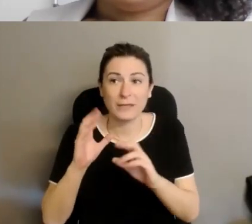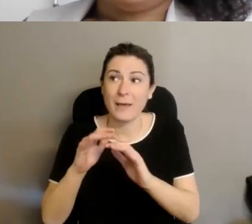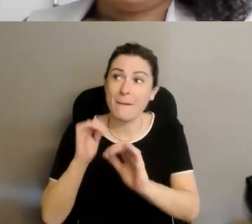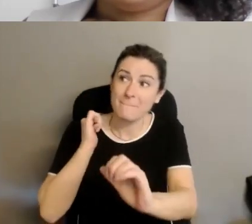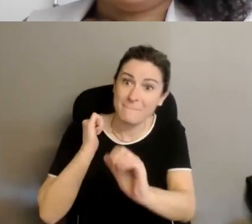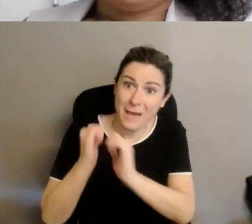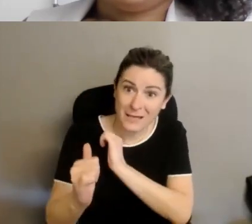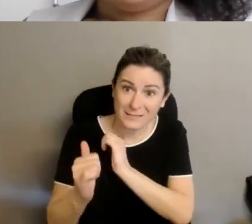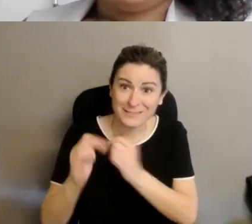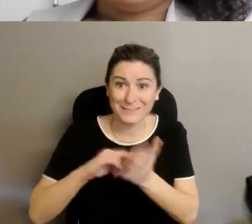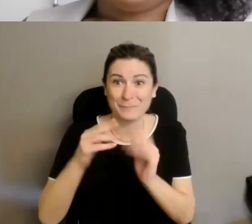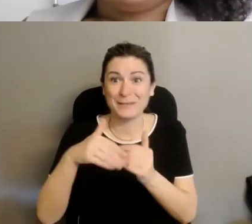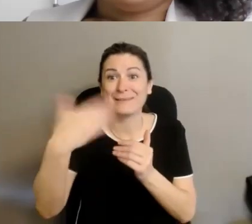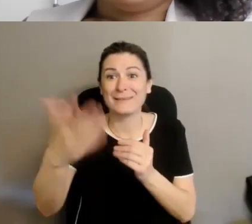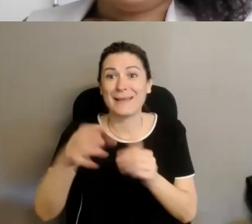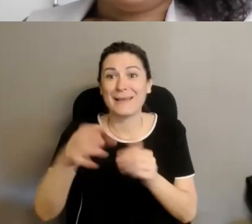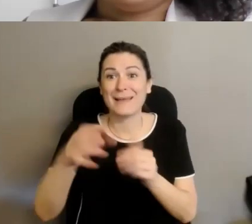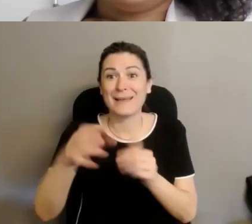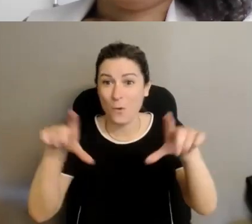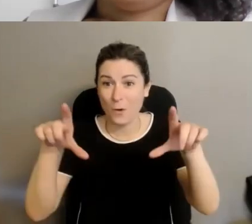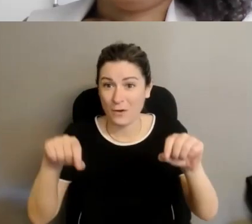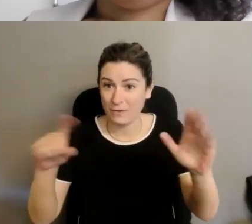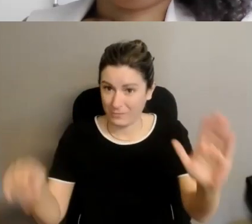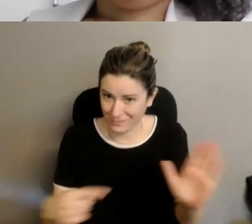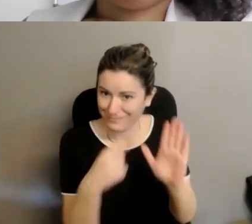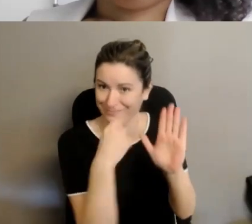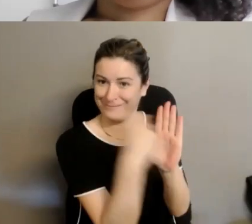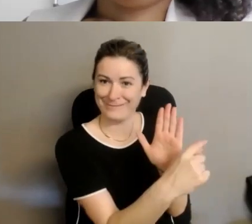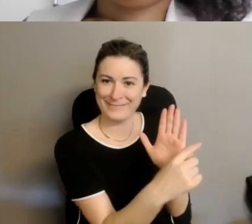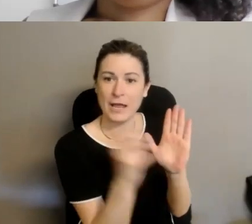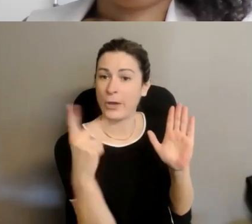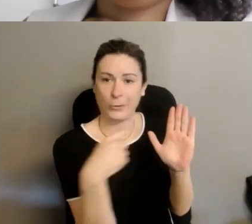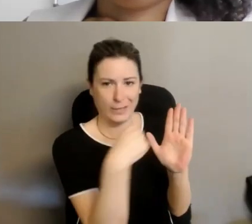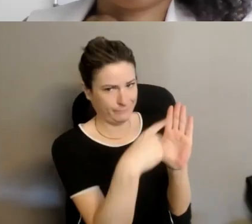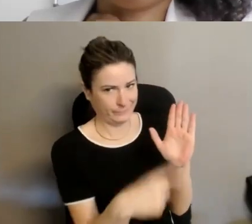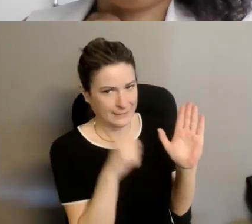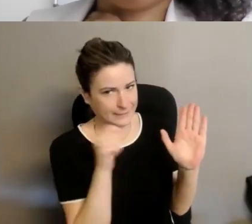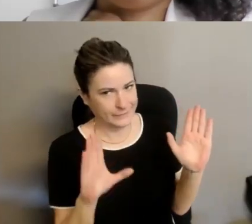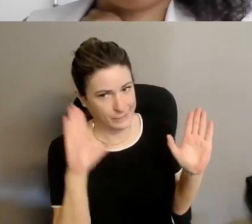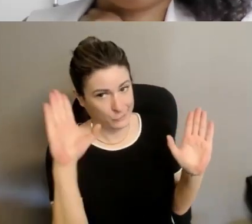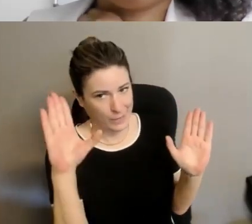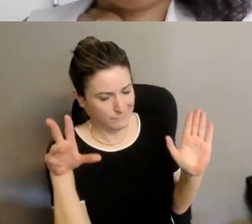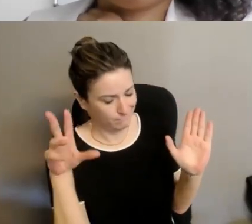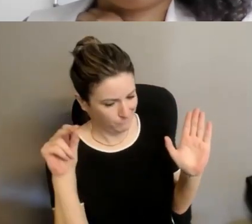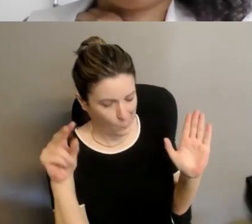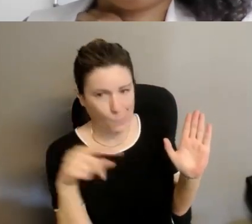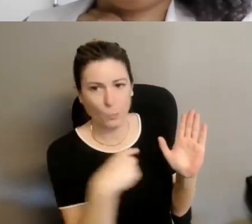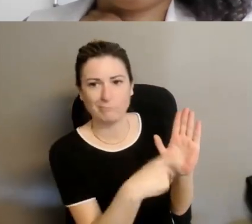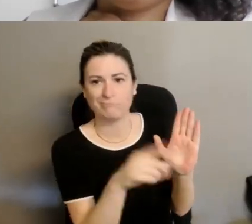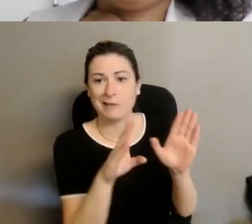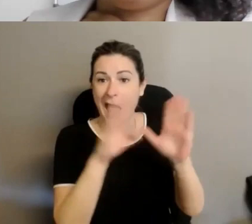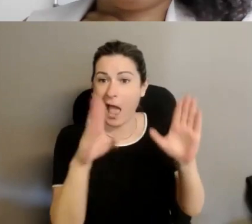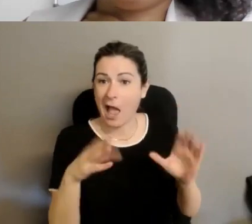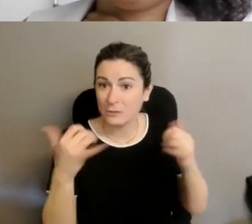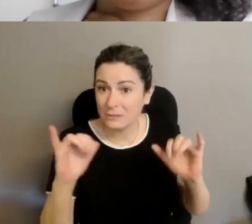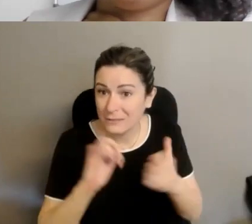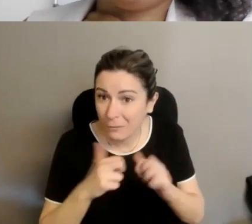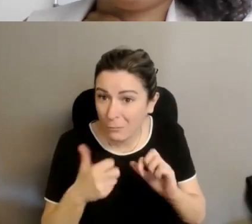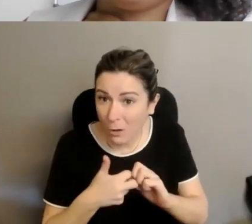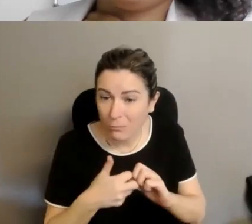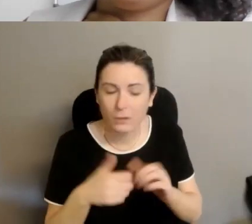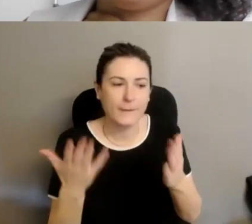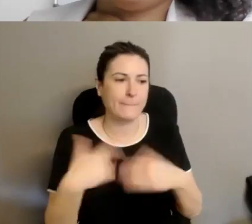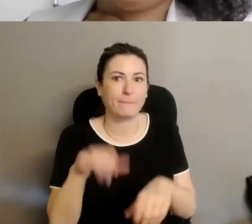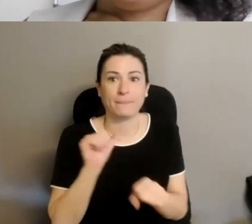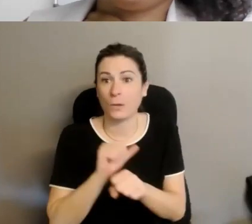that, well, okay, it's still not great. It's not the answer. It doesn't solve housing. It doesn't solve employment